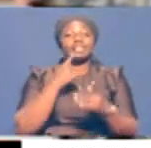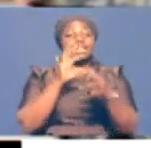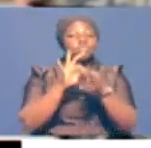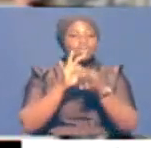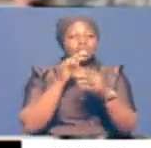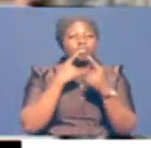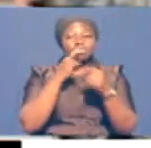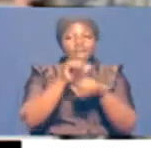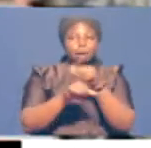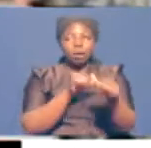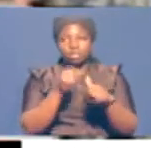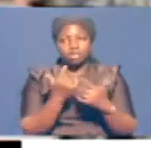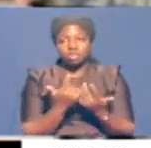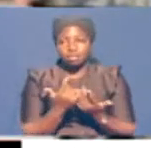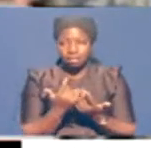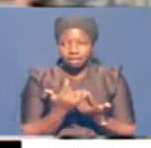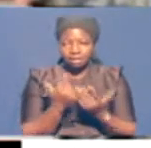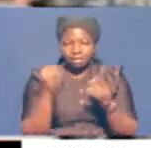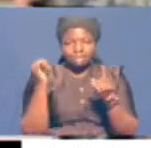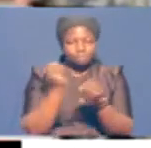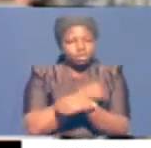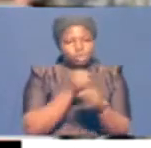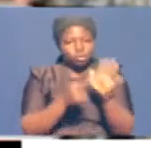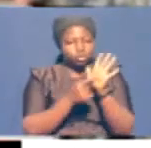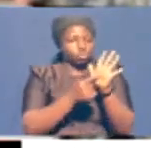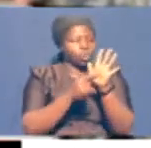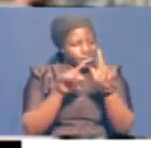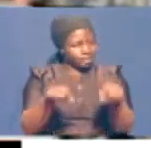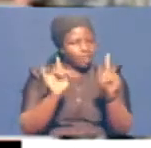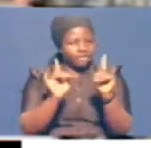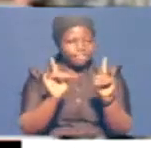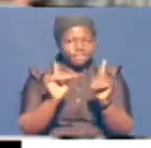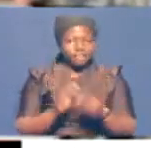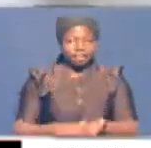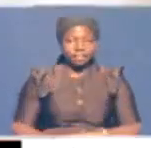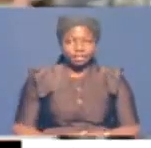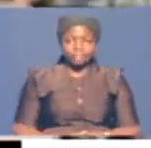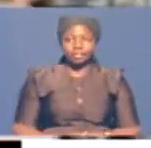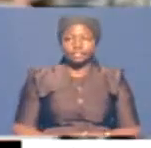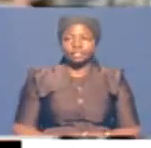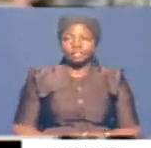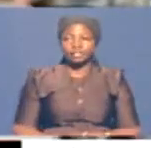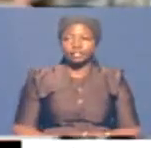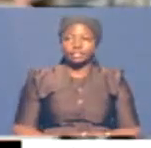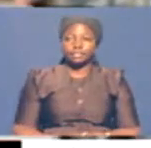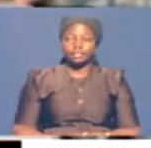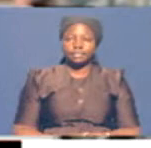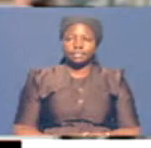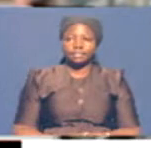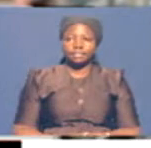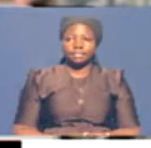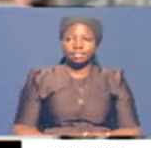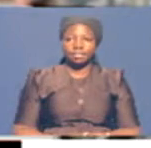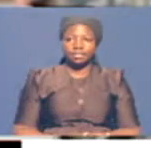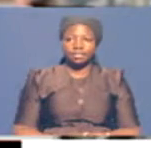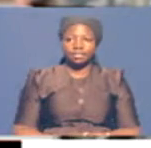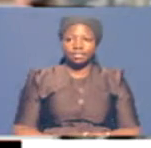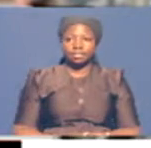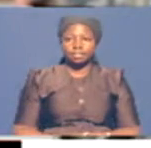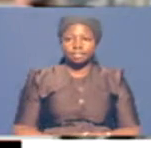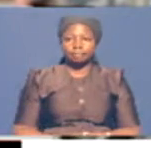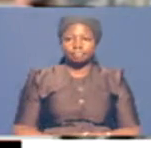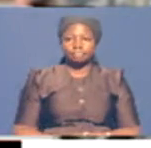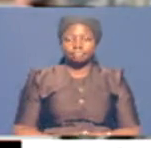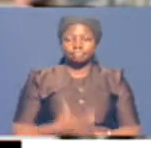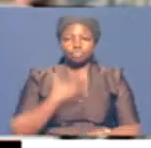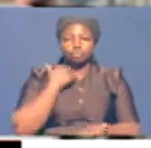about when they cannot demonstrate it themselves. Aya niandani mwite utango yomo itawa